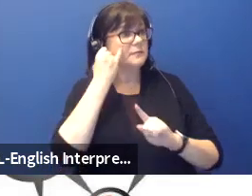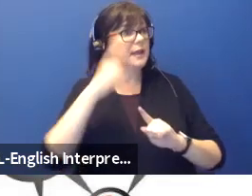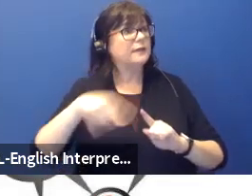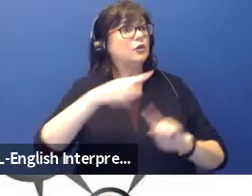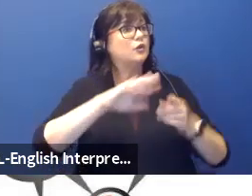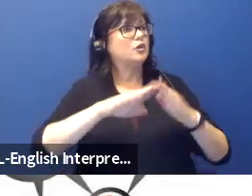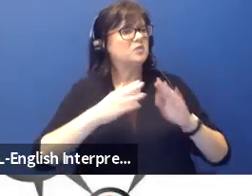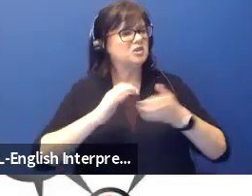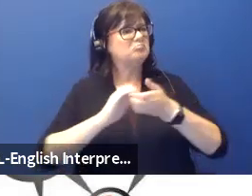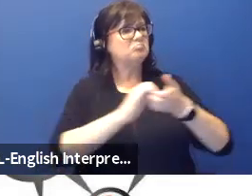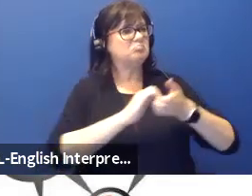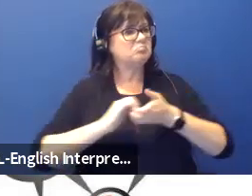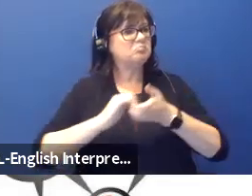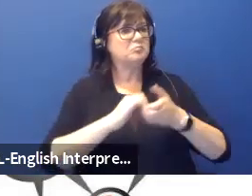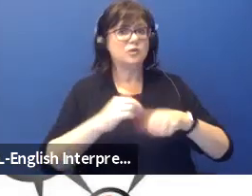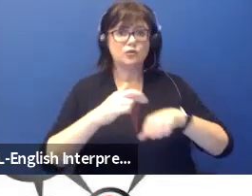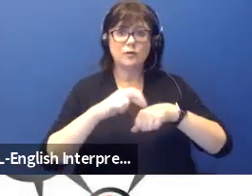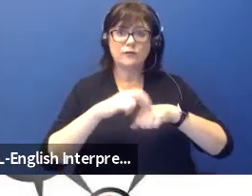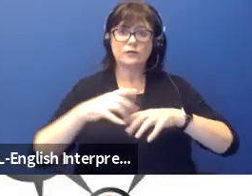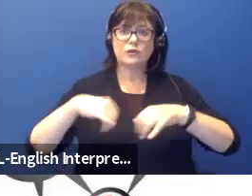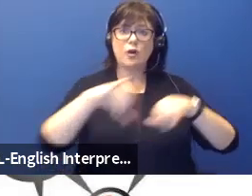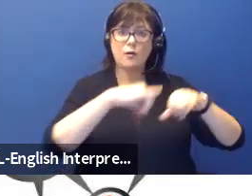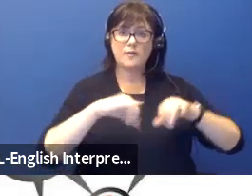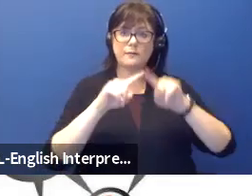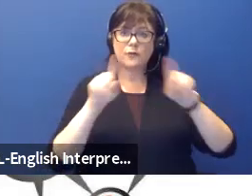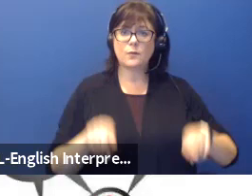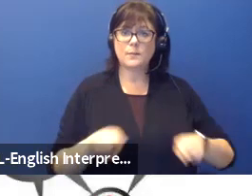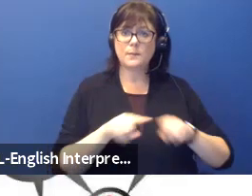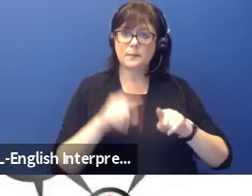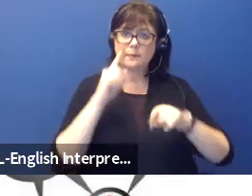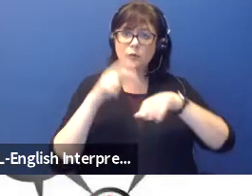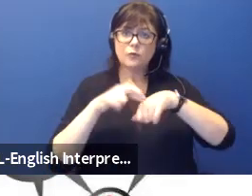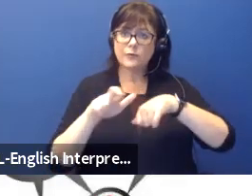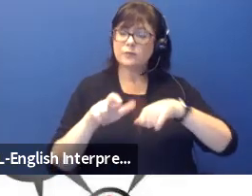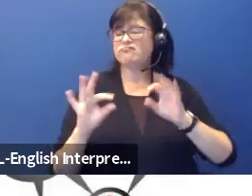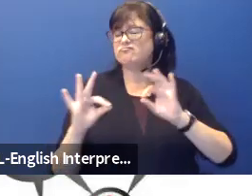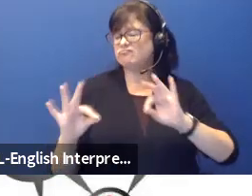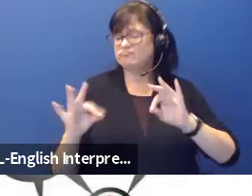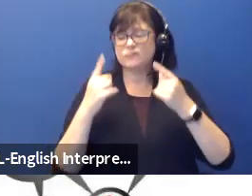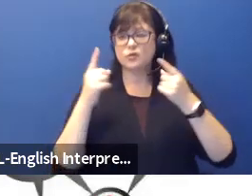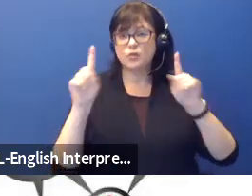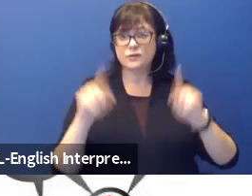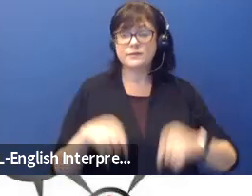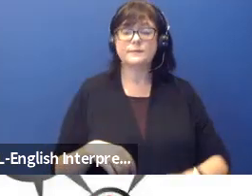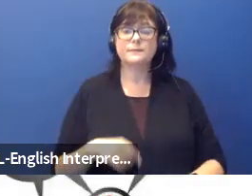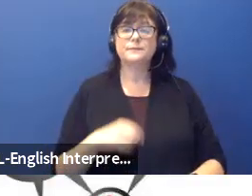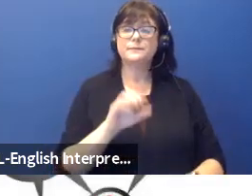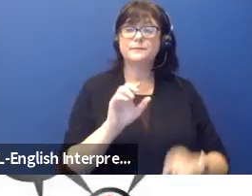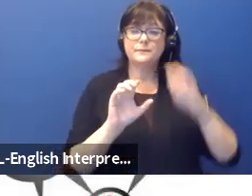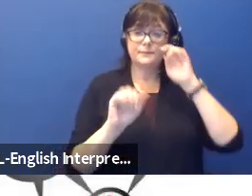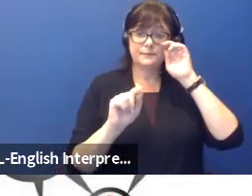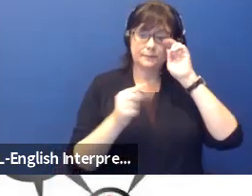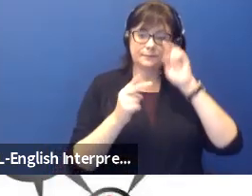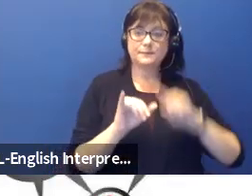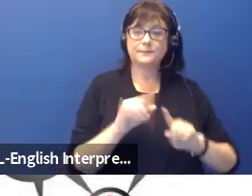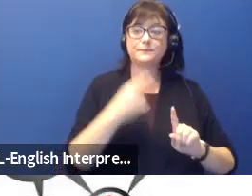that's sufficient and works well in some communities. Kathy's mentioned the policy states that verbal confirmation is